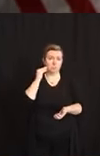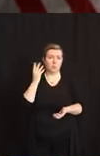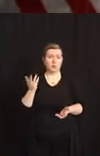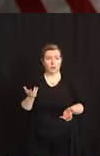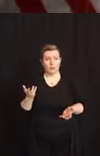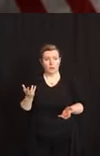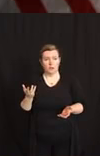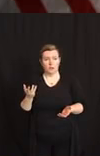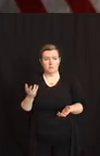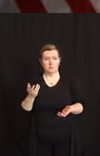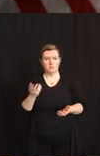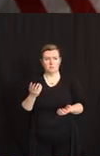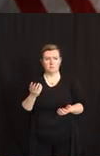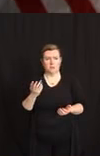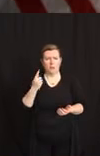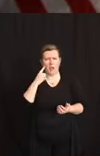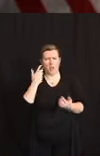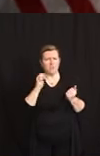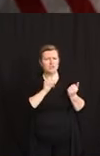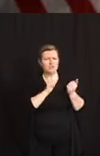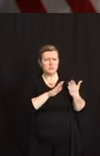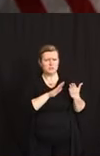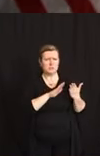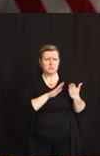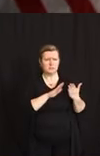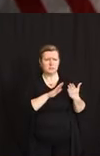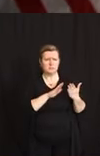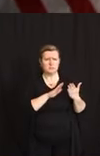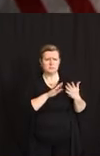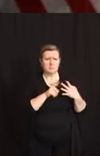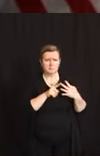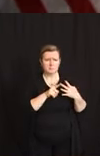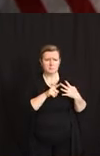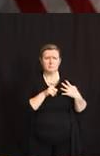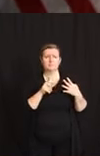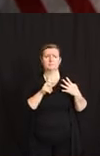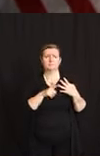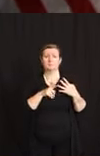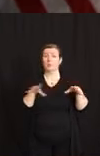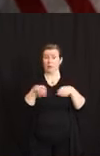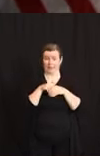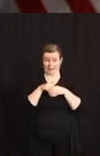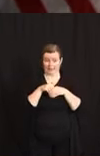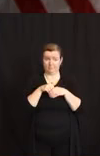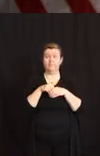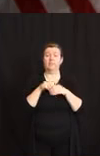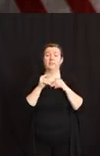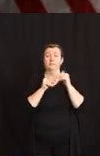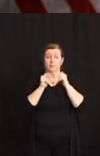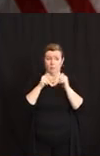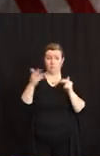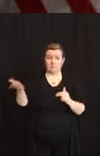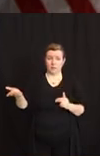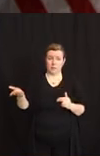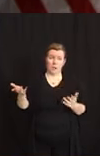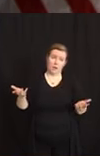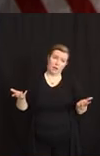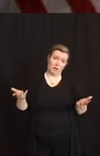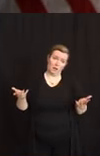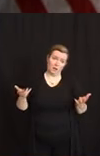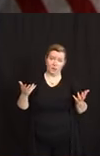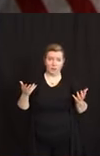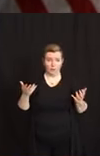already addressed this, but we can come back on that. The wedding venue, listen, I want to gather as much as the next guy, but we can't allow that to happen.